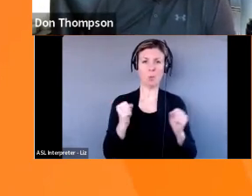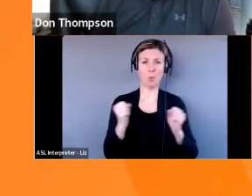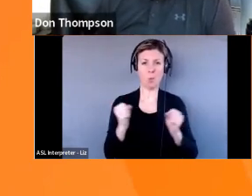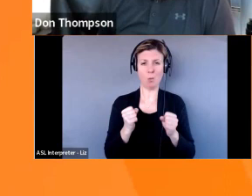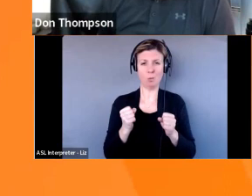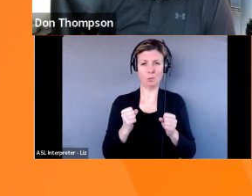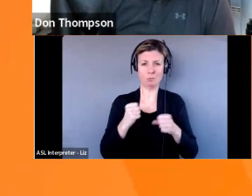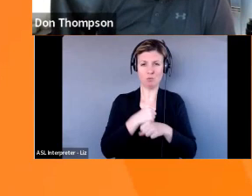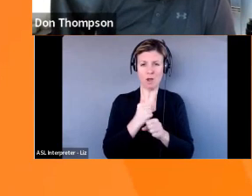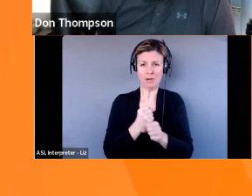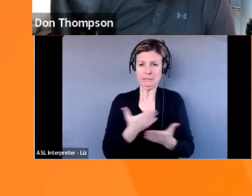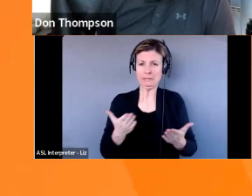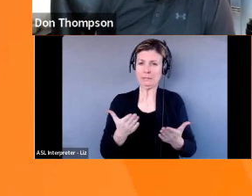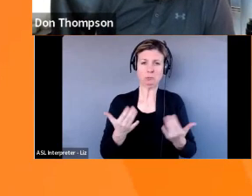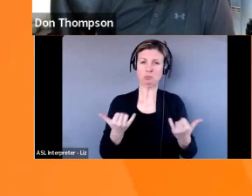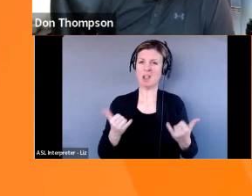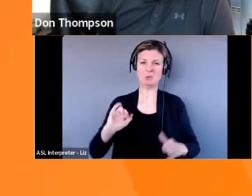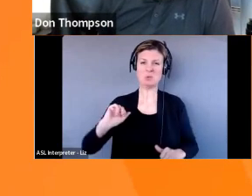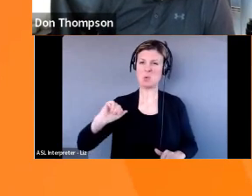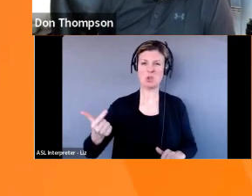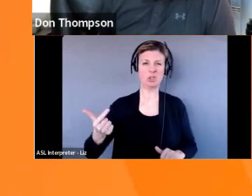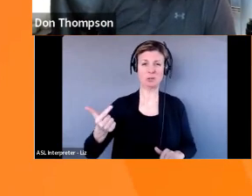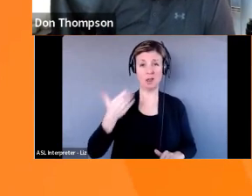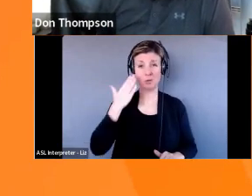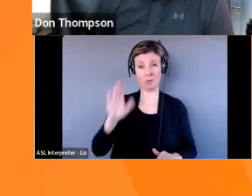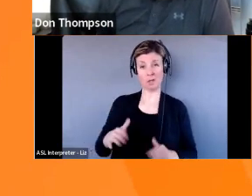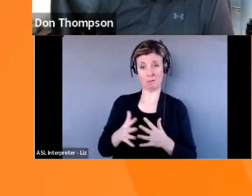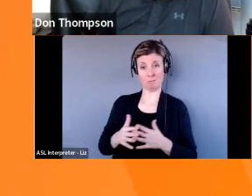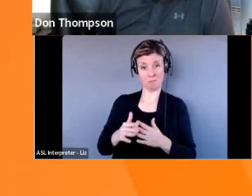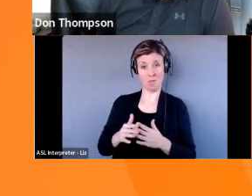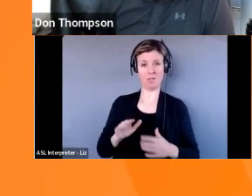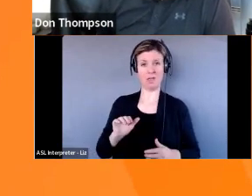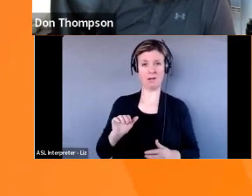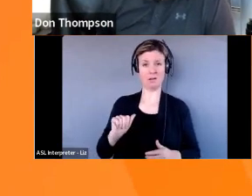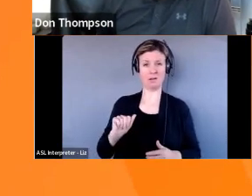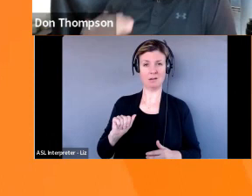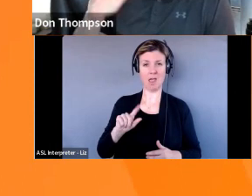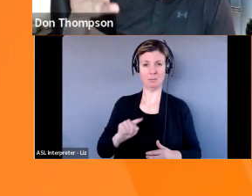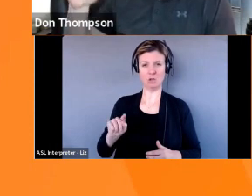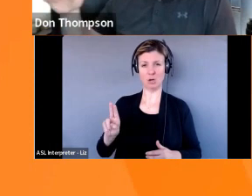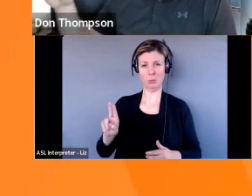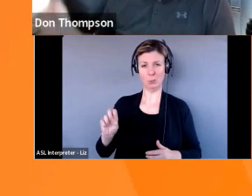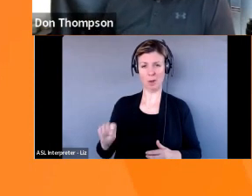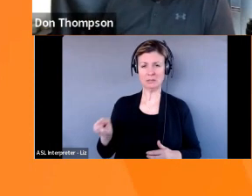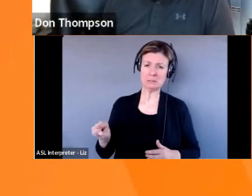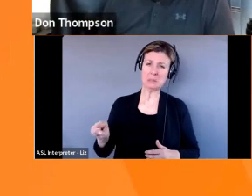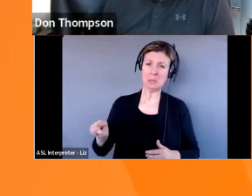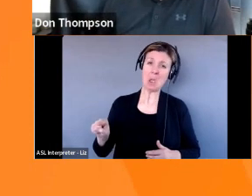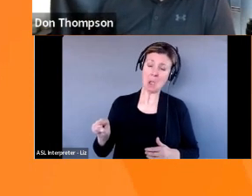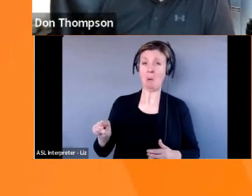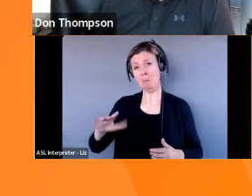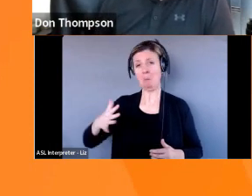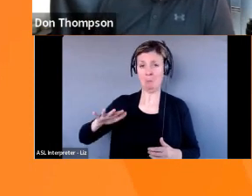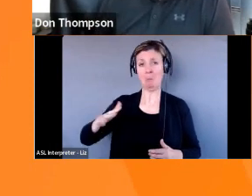It's something that Amazon has done with Amazon Fresh in the US. It's still fairly limited, and it's kind of up in the air on what